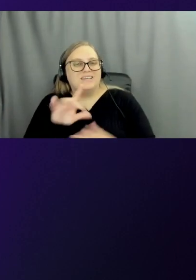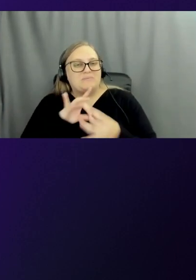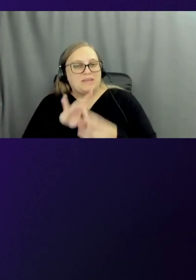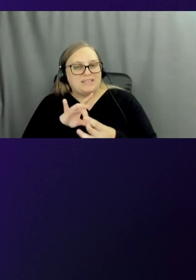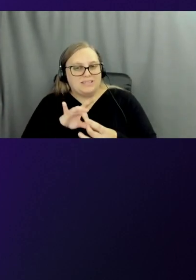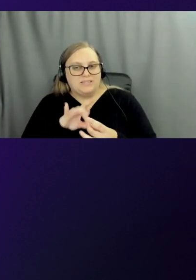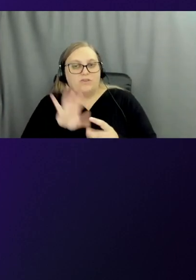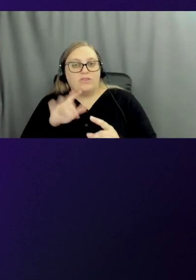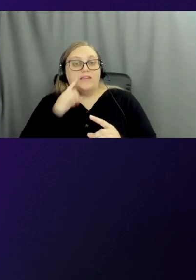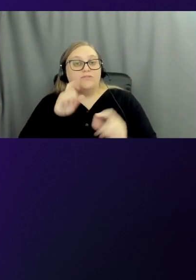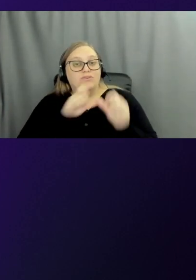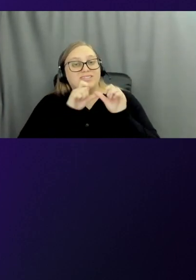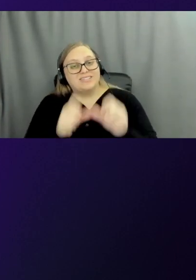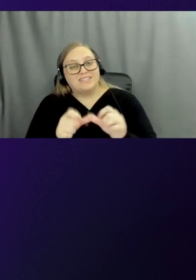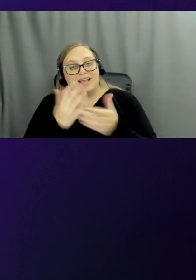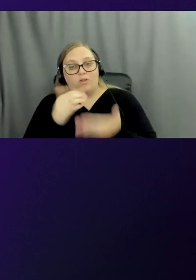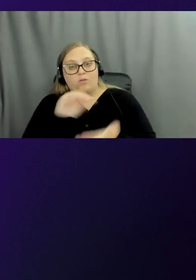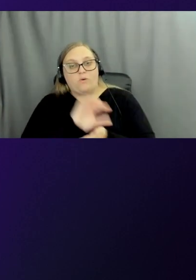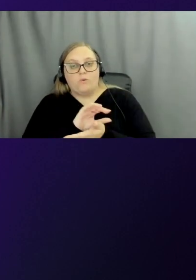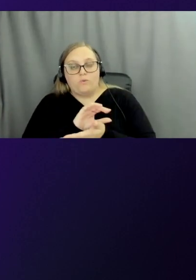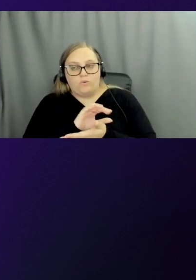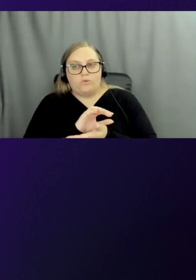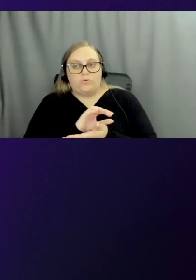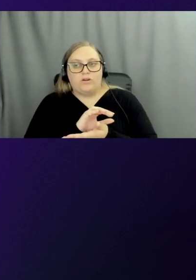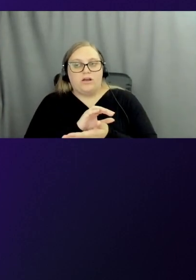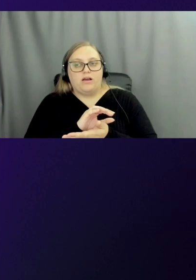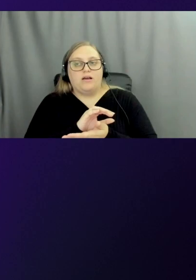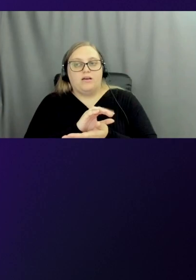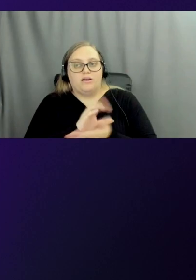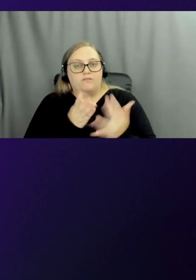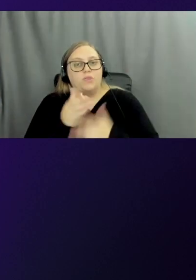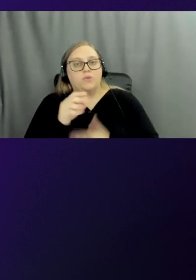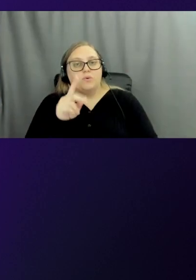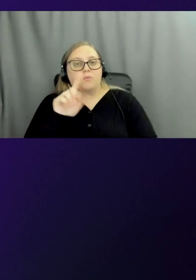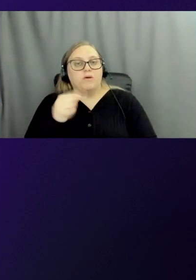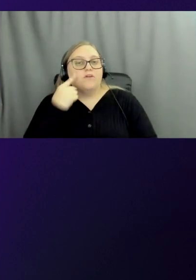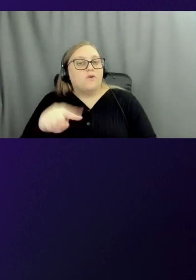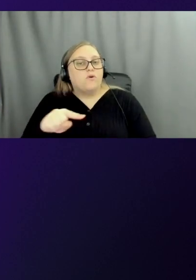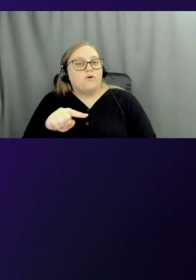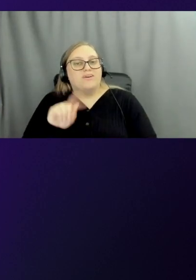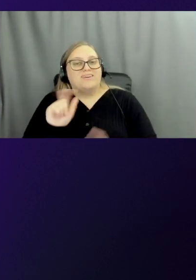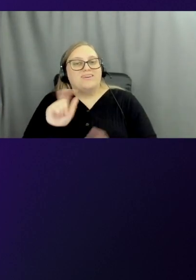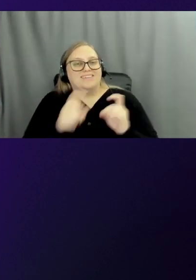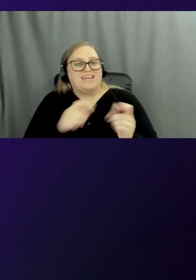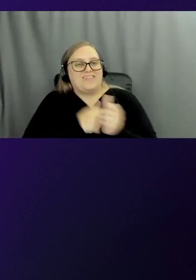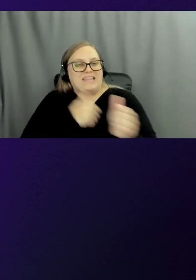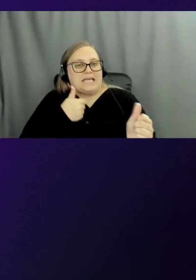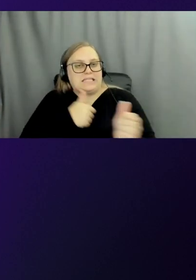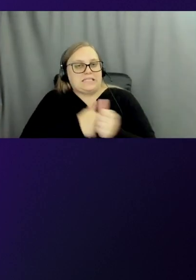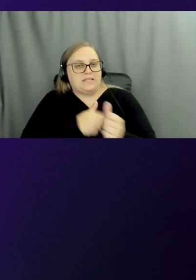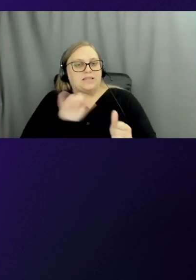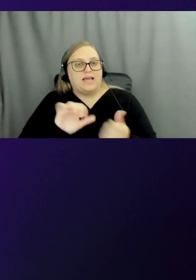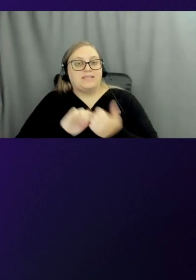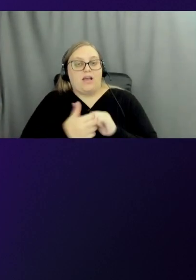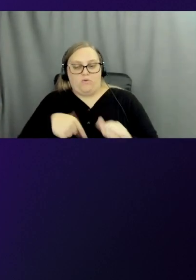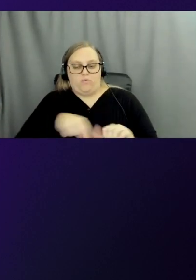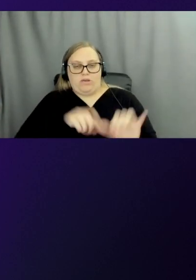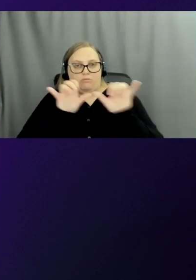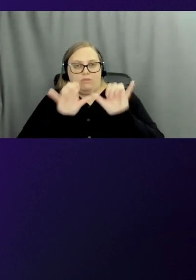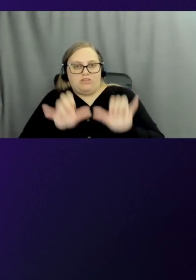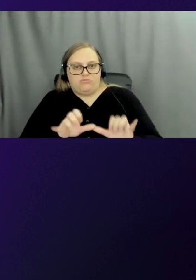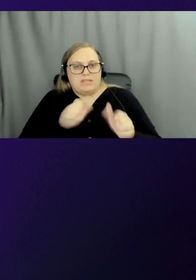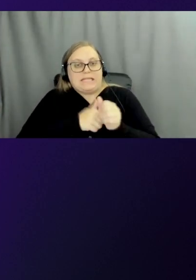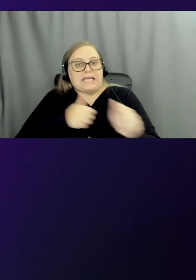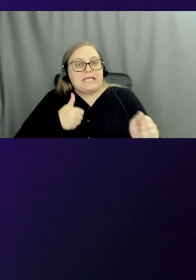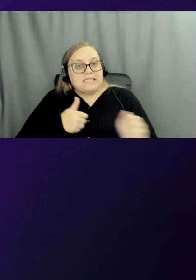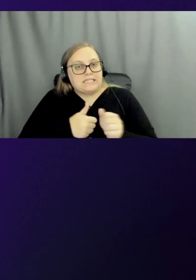sustained load of the throughput for a given latency. That's how we are measuring the latency these days. And there are